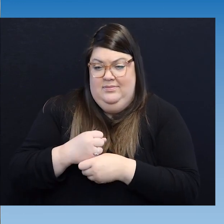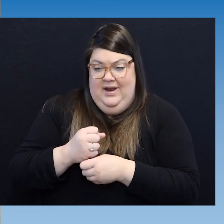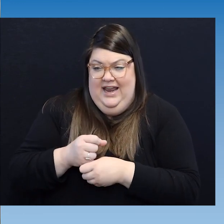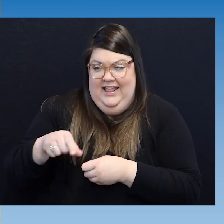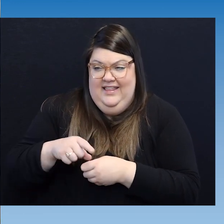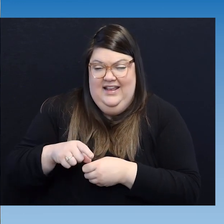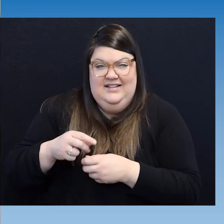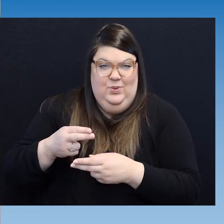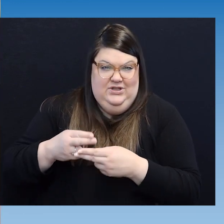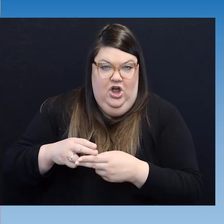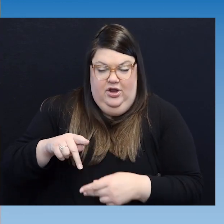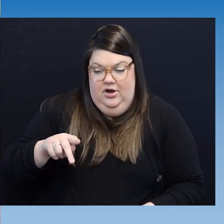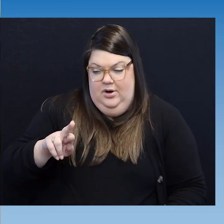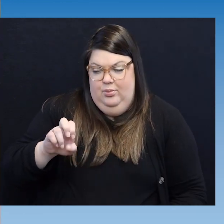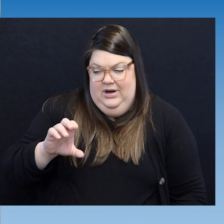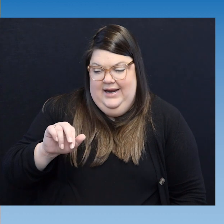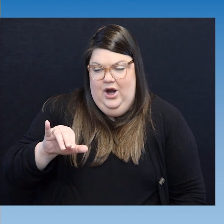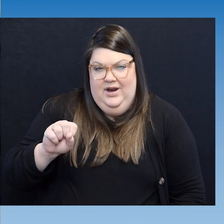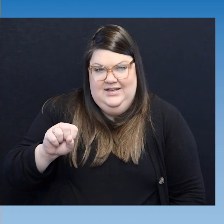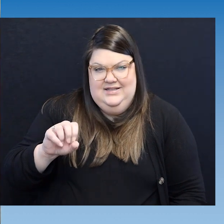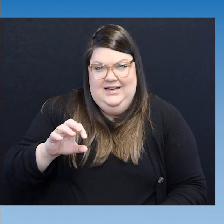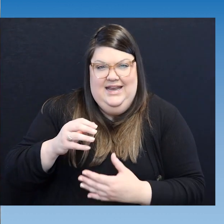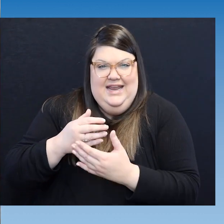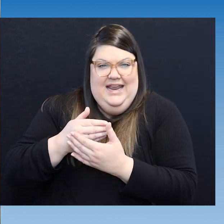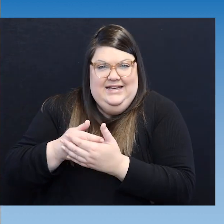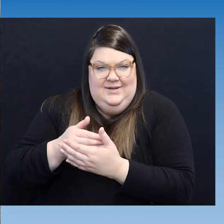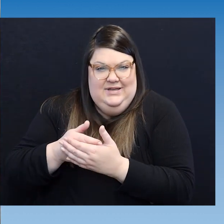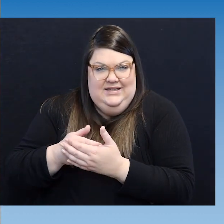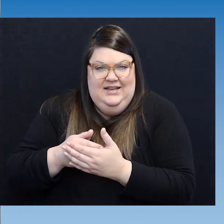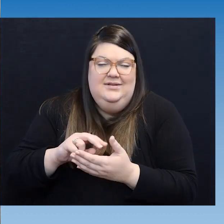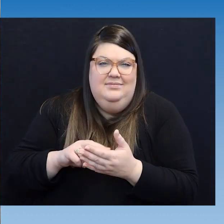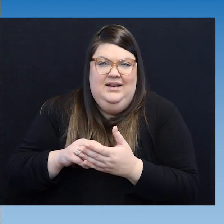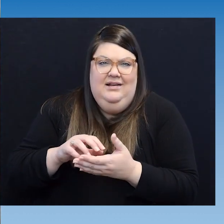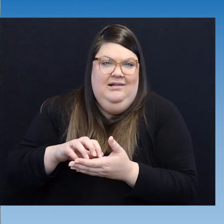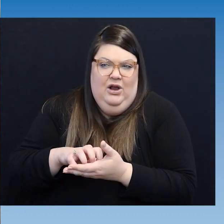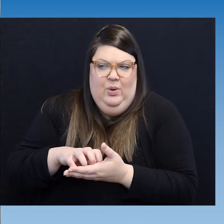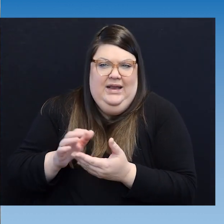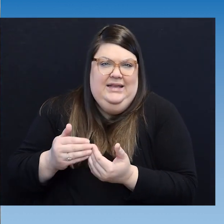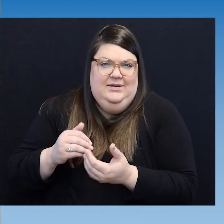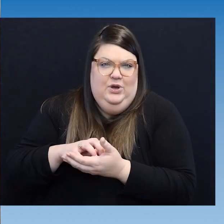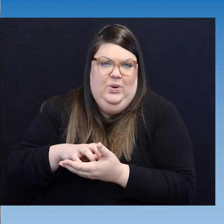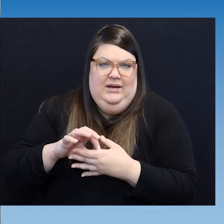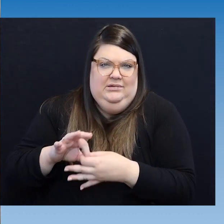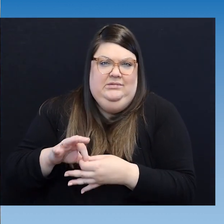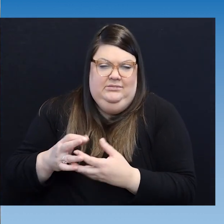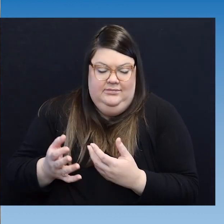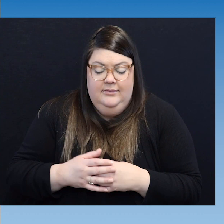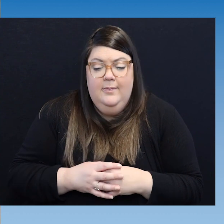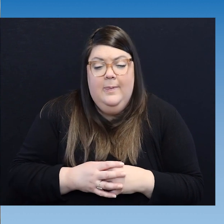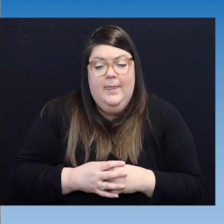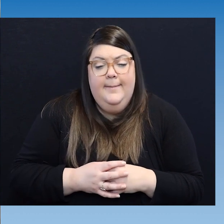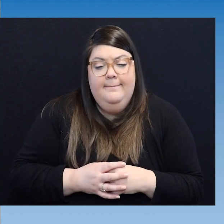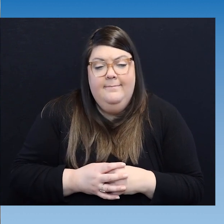these precarious intimacies. And so obviously it's this emphasis again on